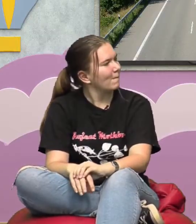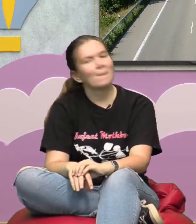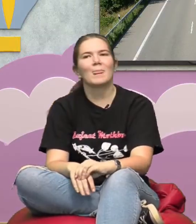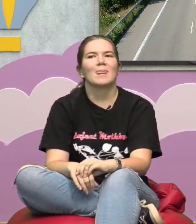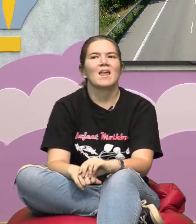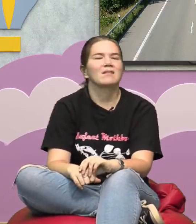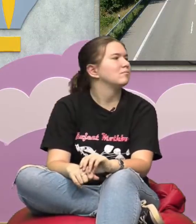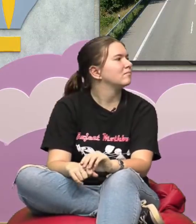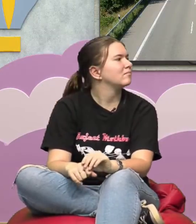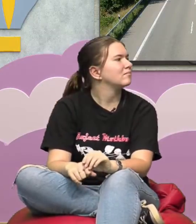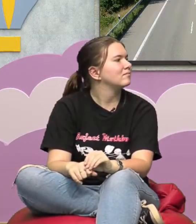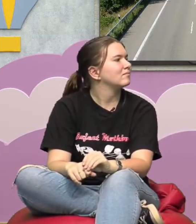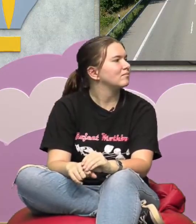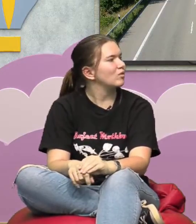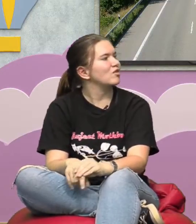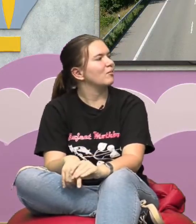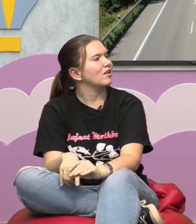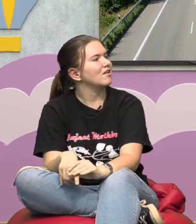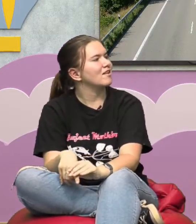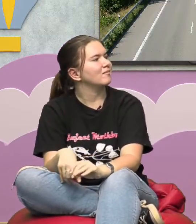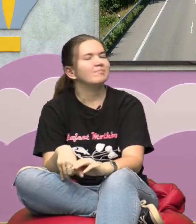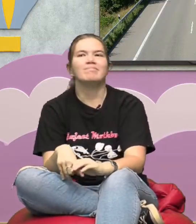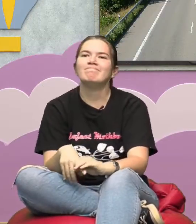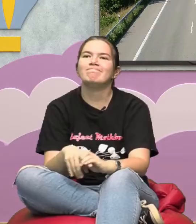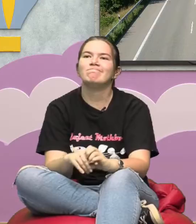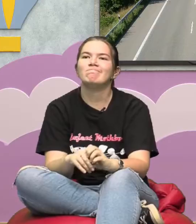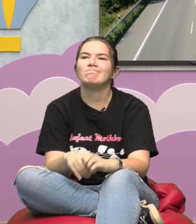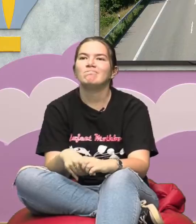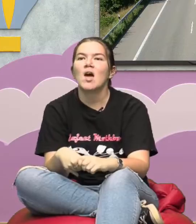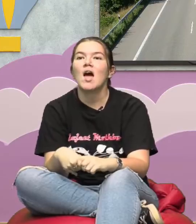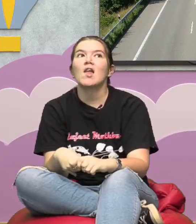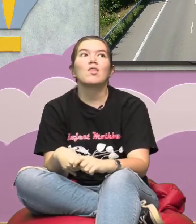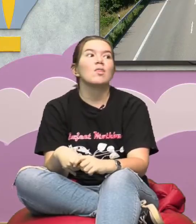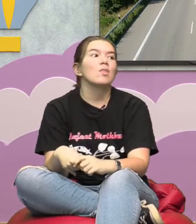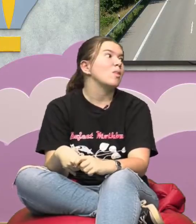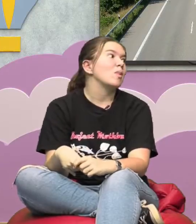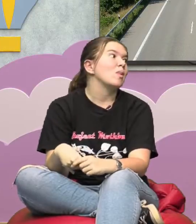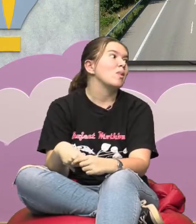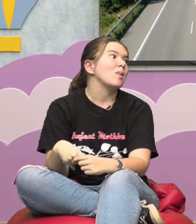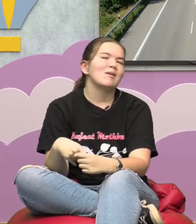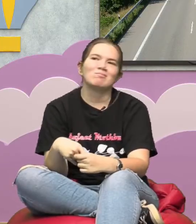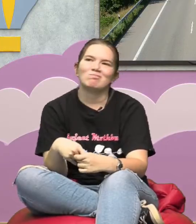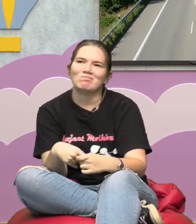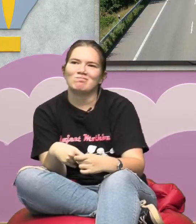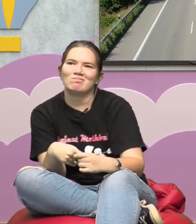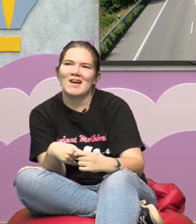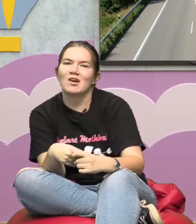that's correct. But now we're going to sing a song. What song are we going to sing? Jinx, she owes me a Coke,